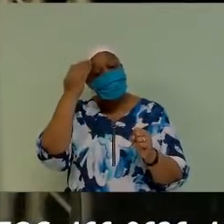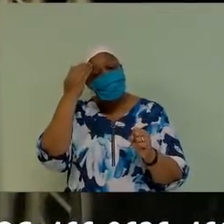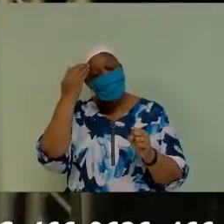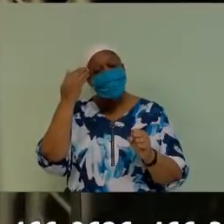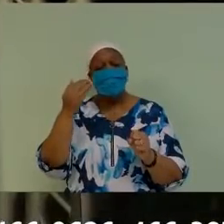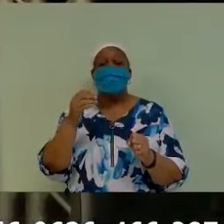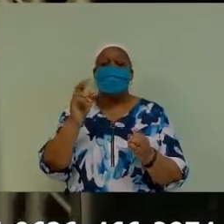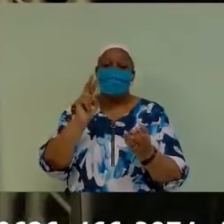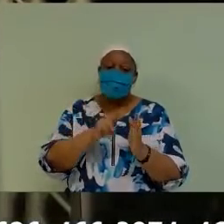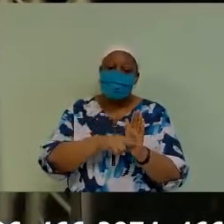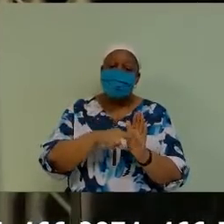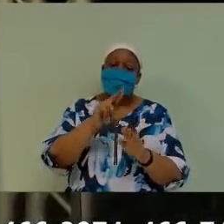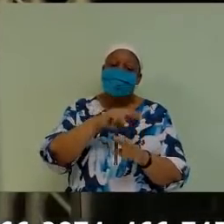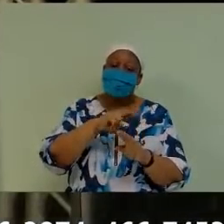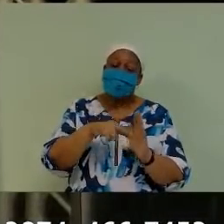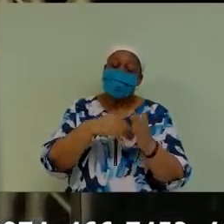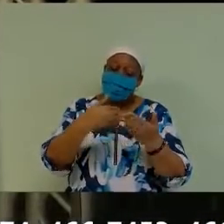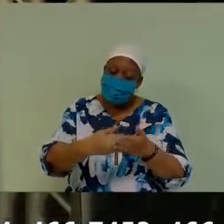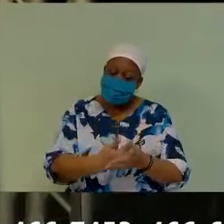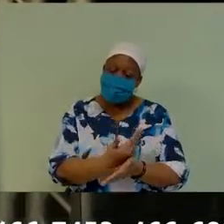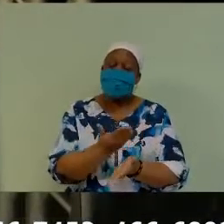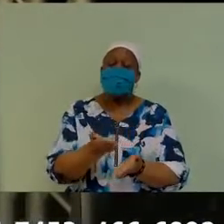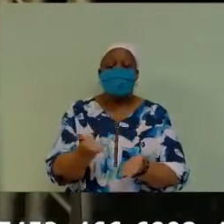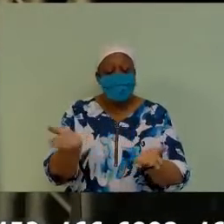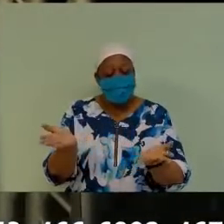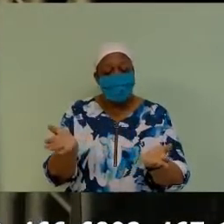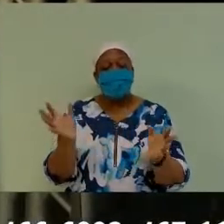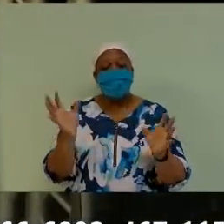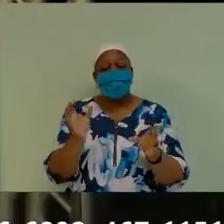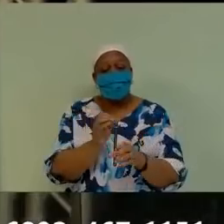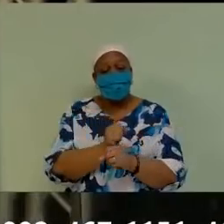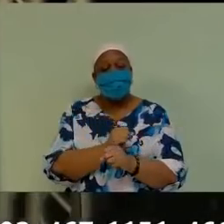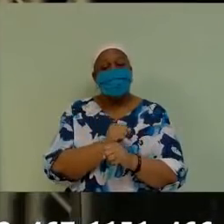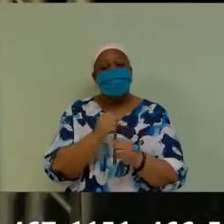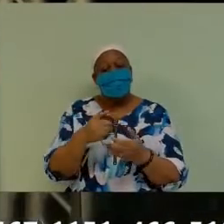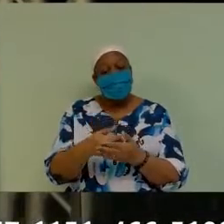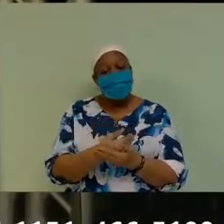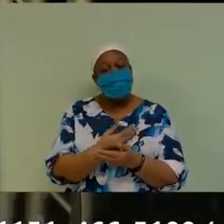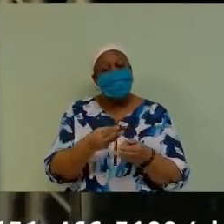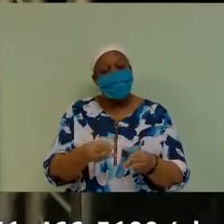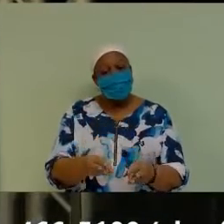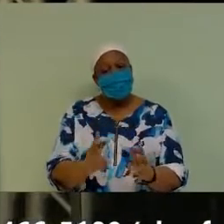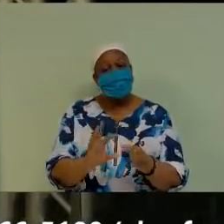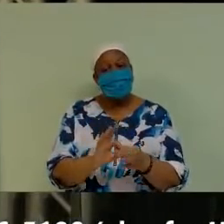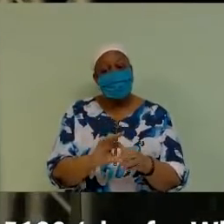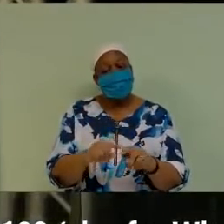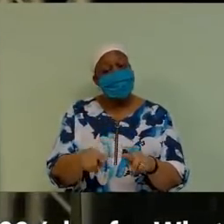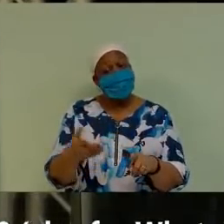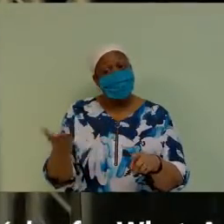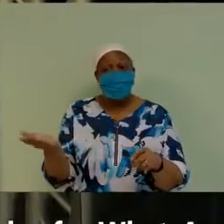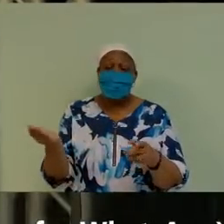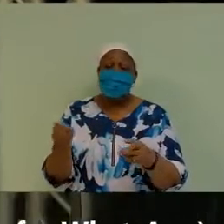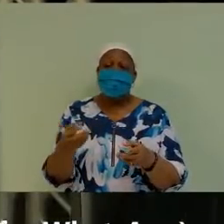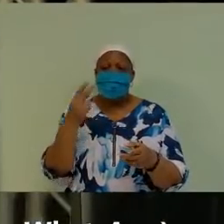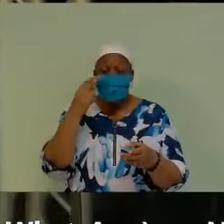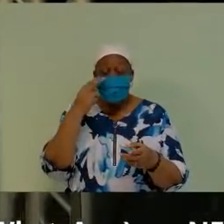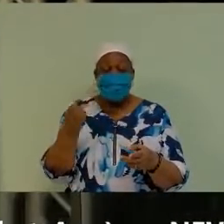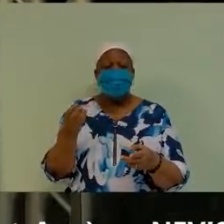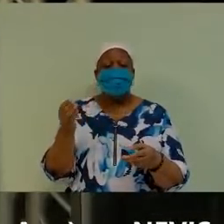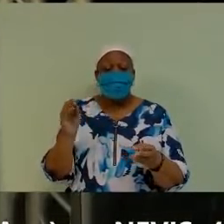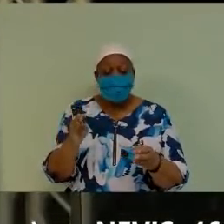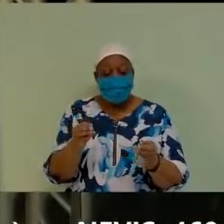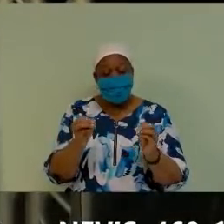next iteration of the emergency powers regulations are published, you will